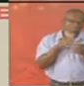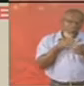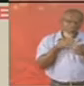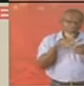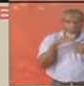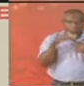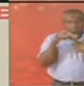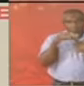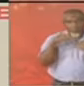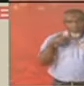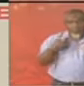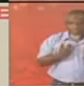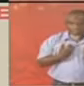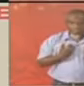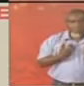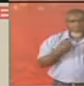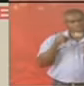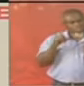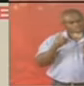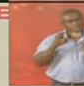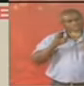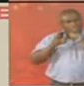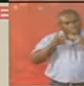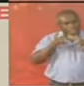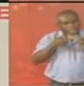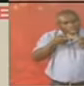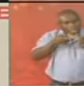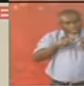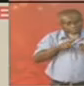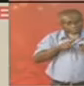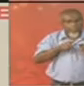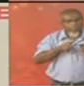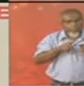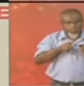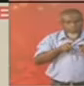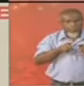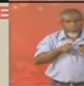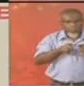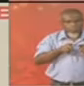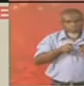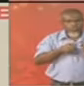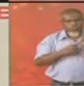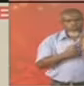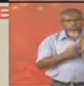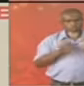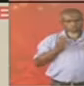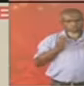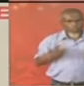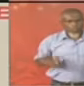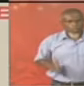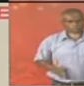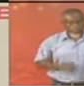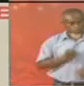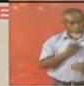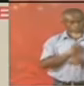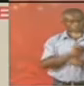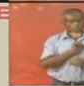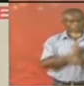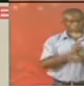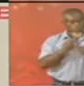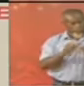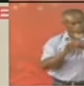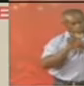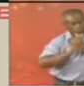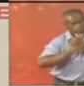feel tired, fatigue, that again is an indication that your immune system is doing its job. It is producing the